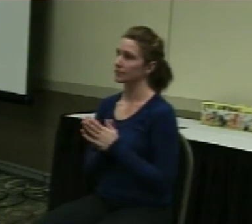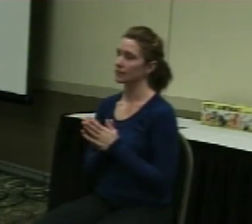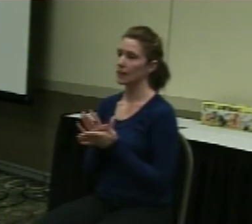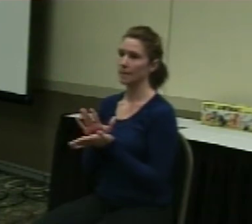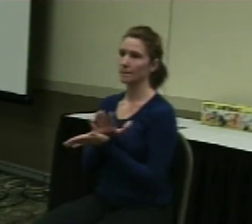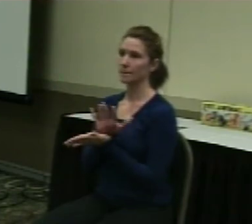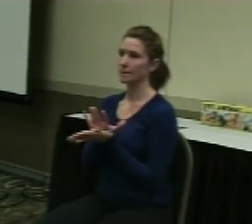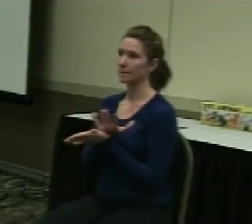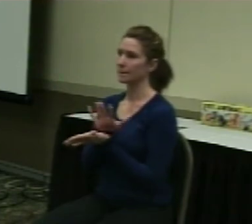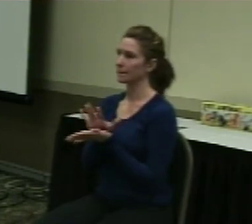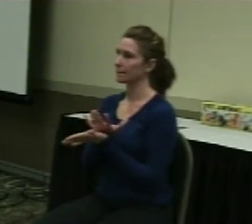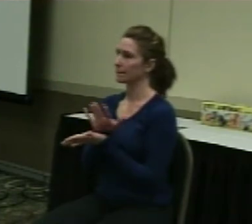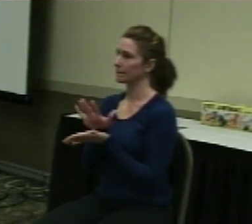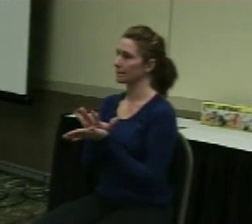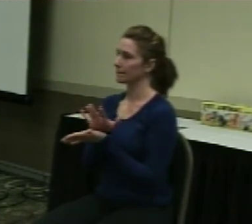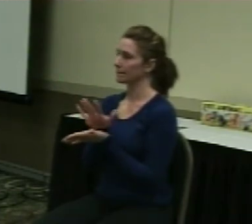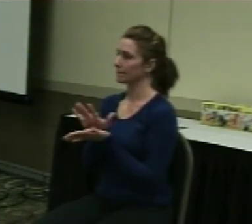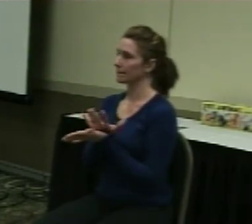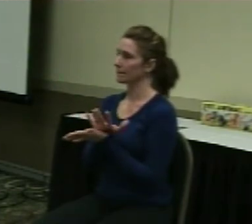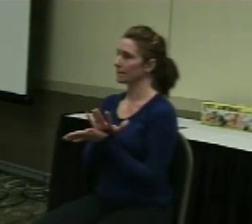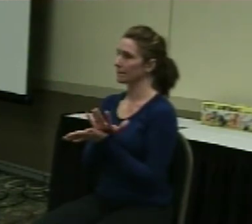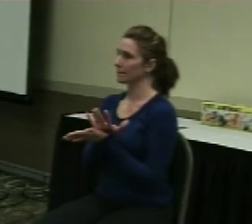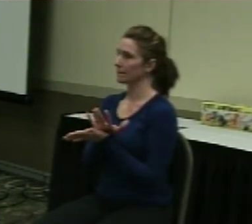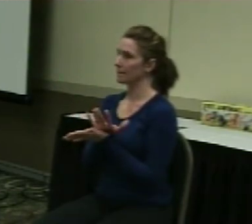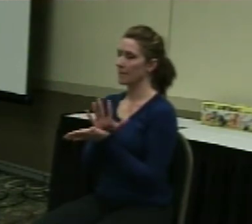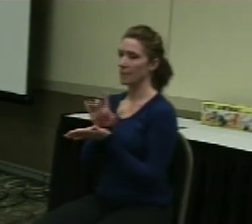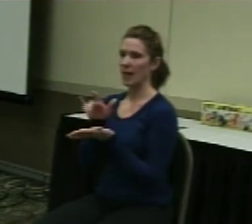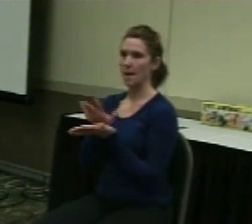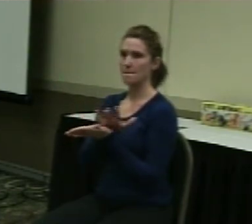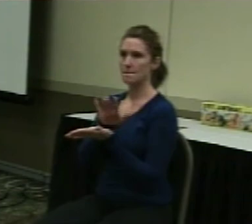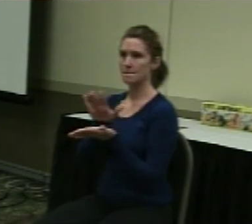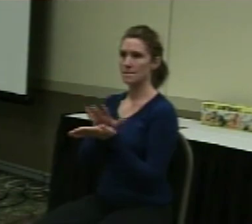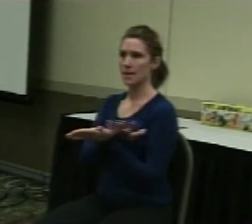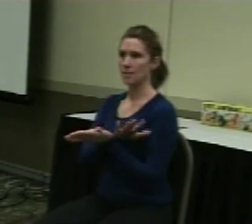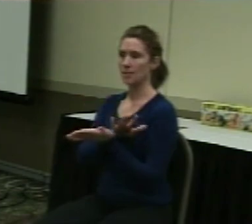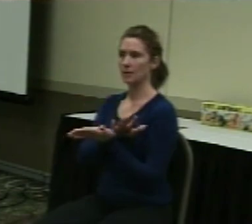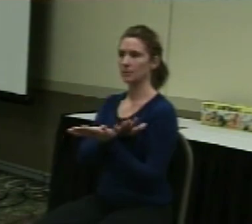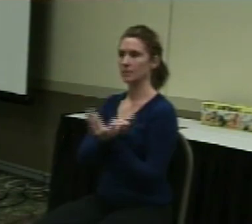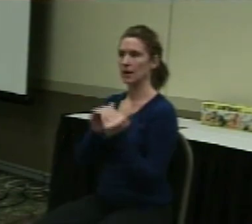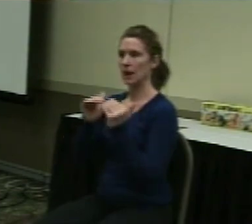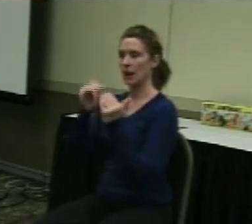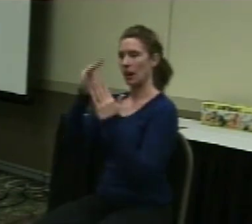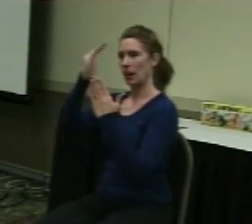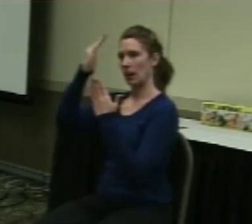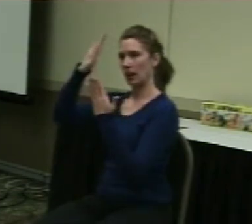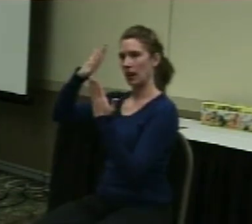a sheet of paper that contains a long list of